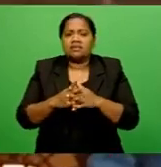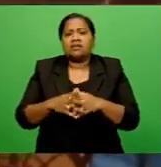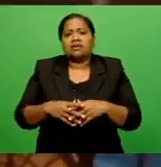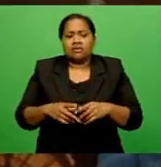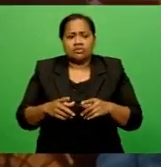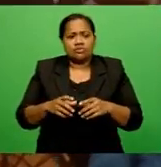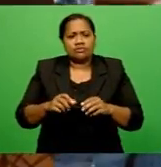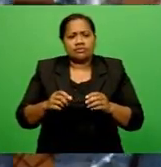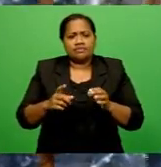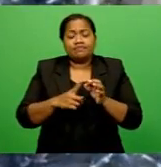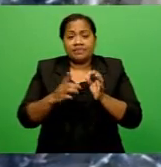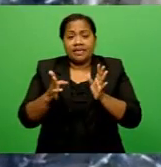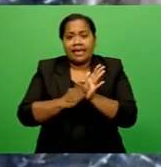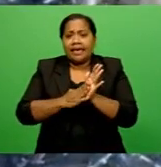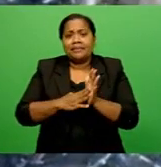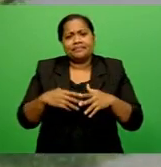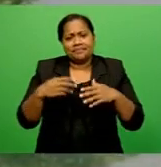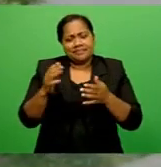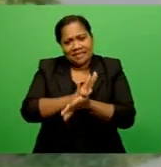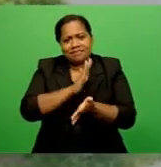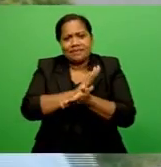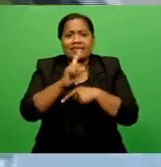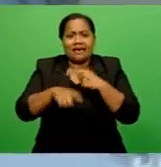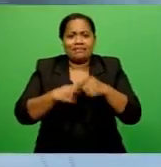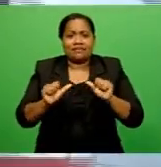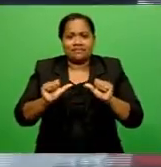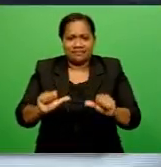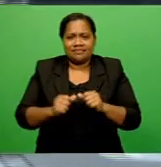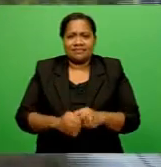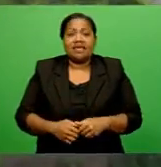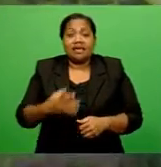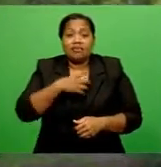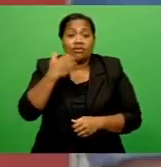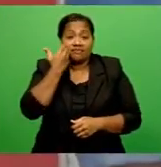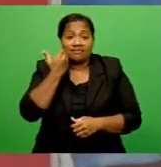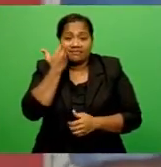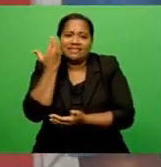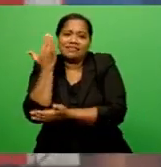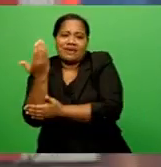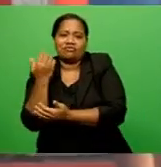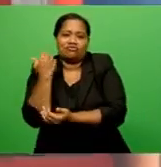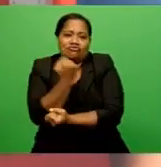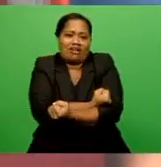rejoices. And more sex workers addicted to drugs.